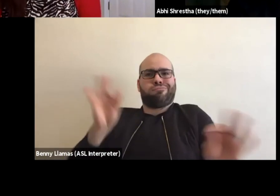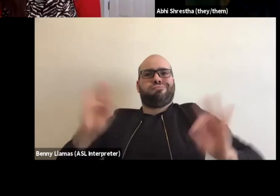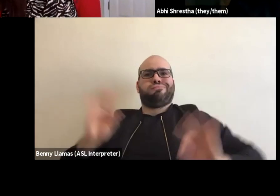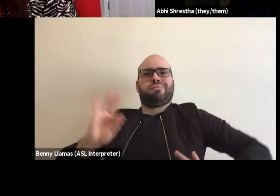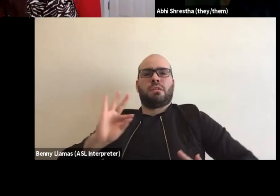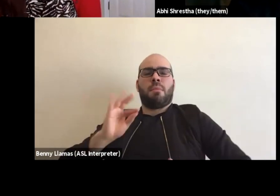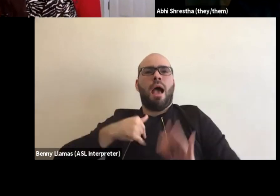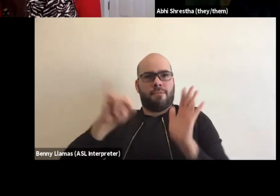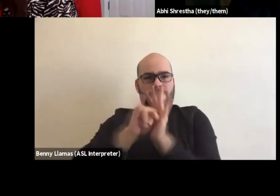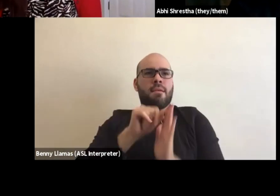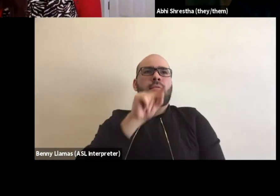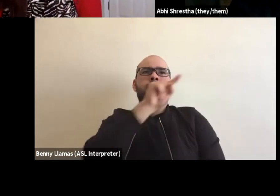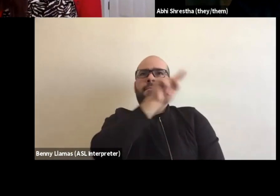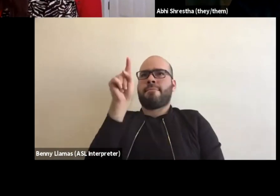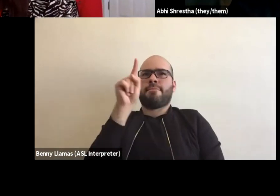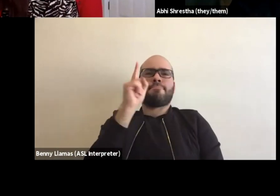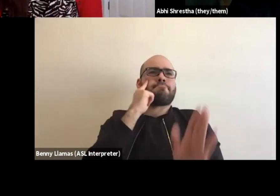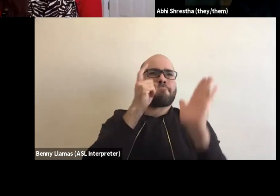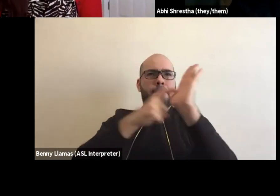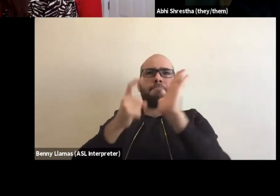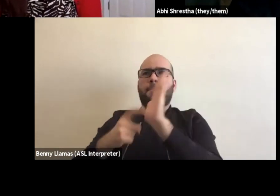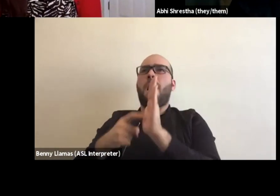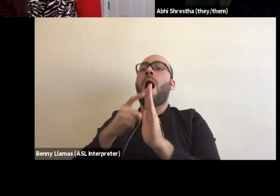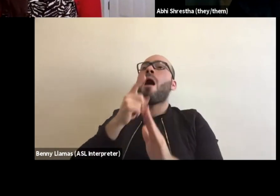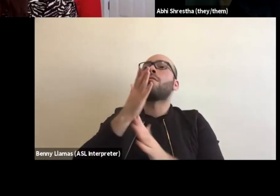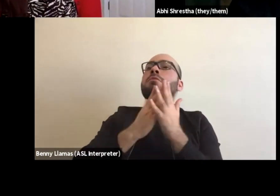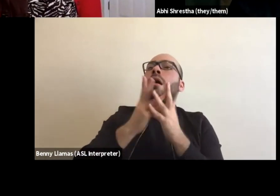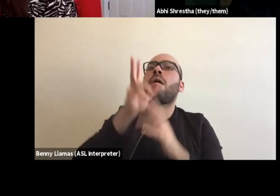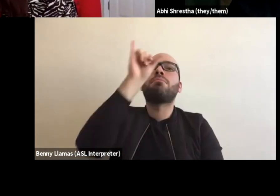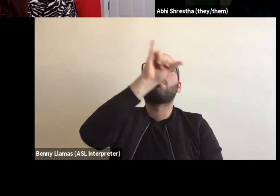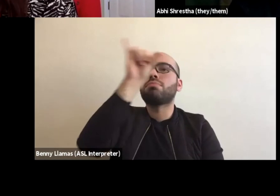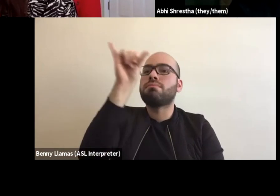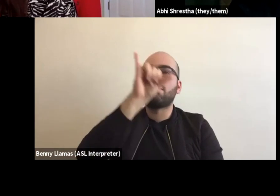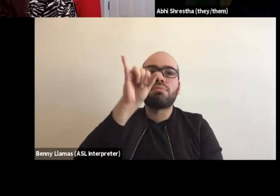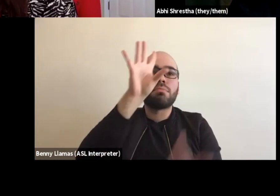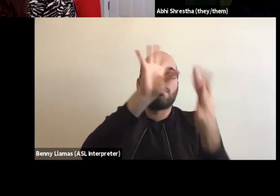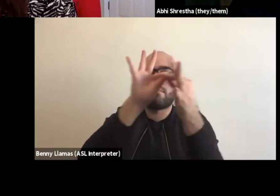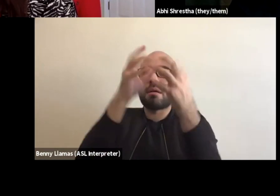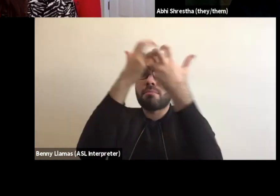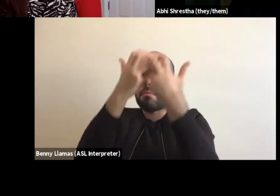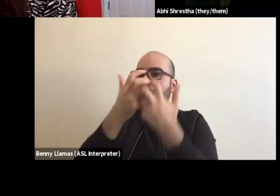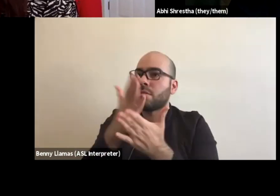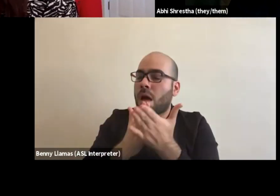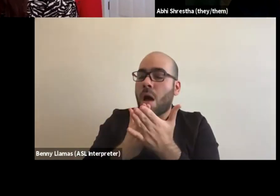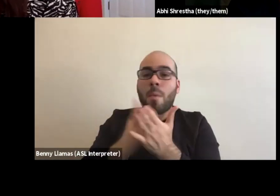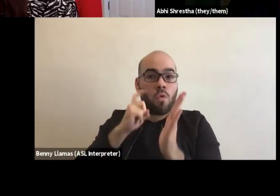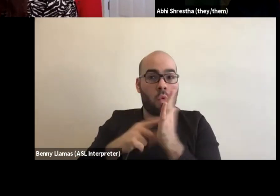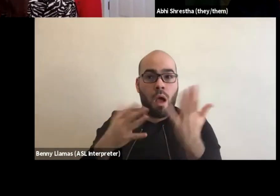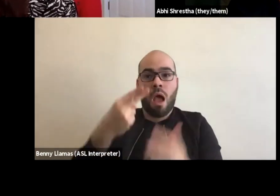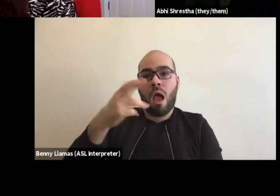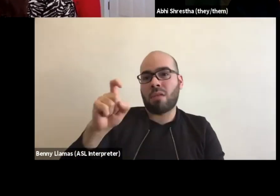hex, and I don't know why. And I think that's really interesting. Like, why am I thinking of that particular word? Yeah, so,